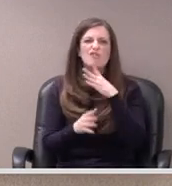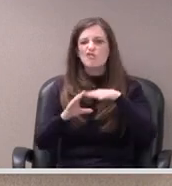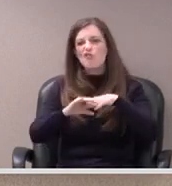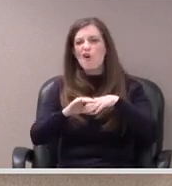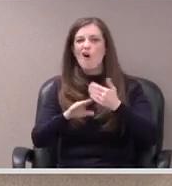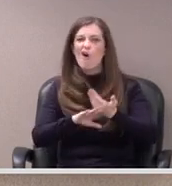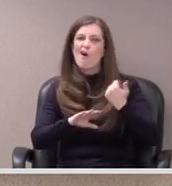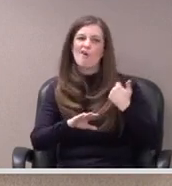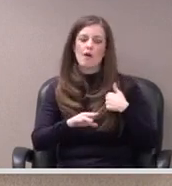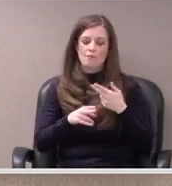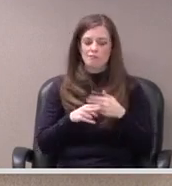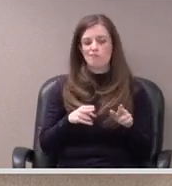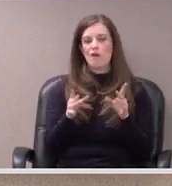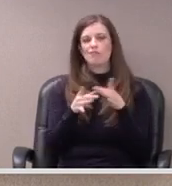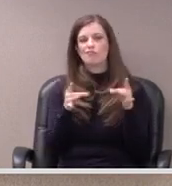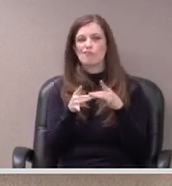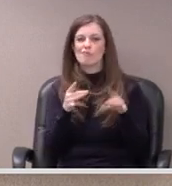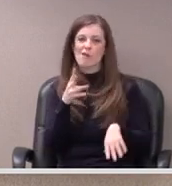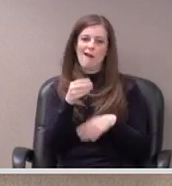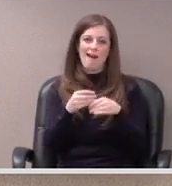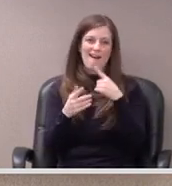got a few brief comments to make.